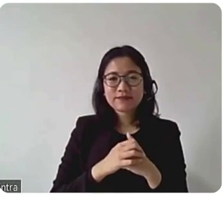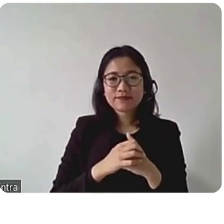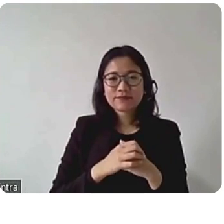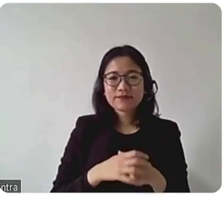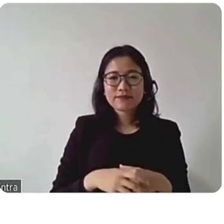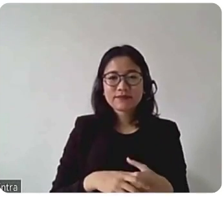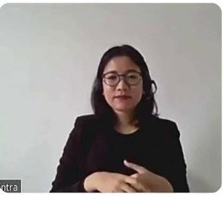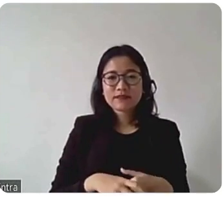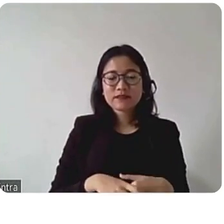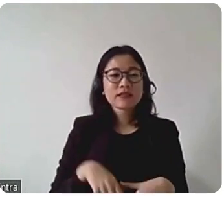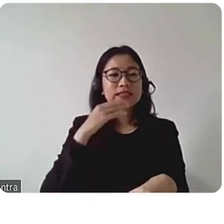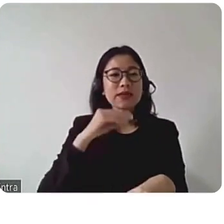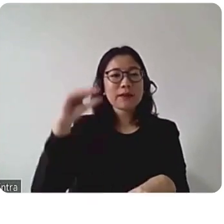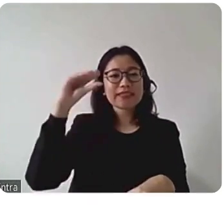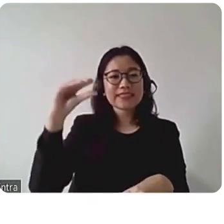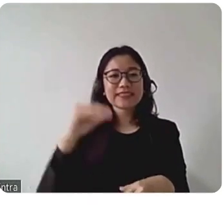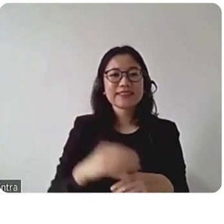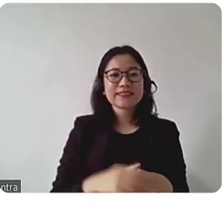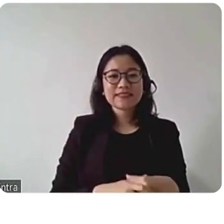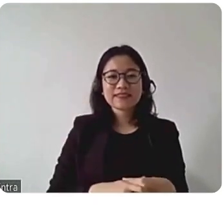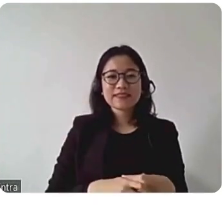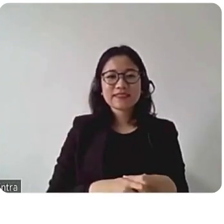Good morning. Selamat pagi.